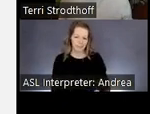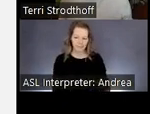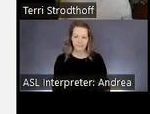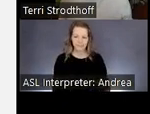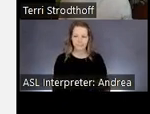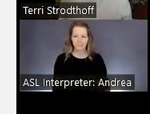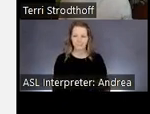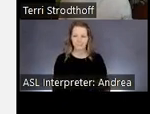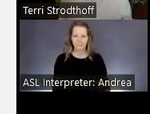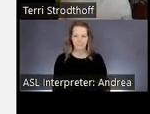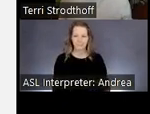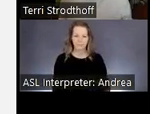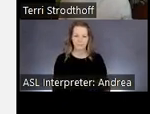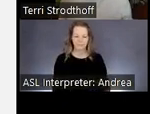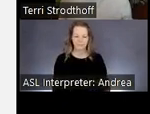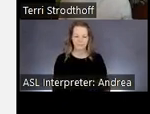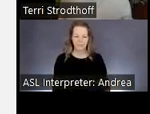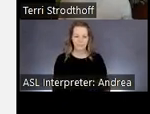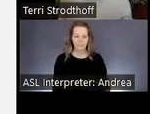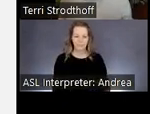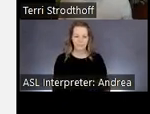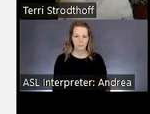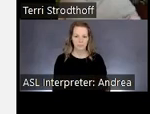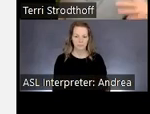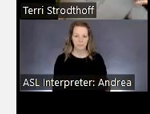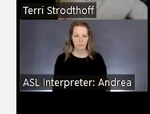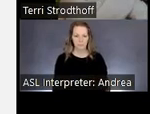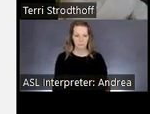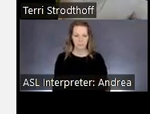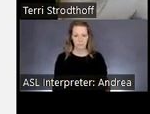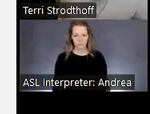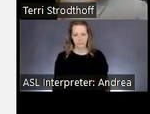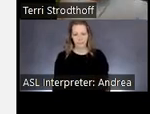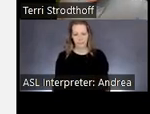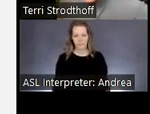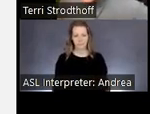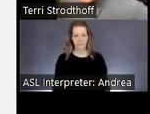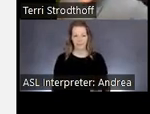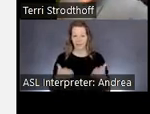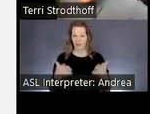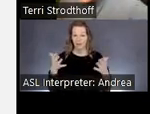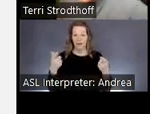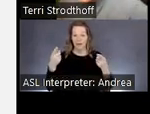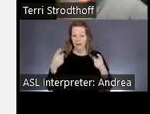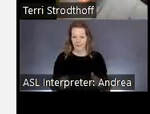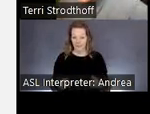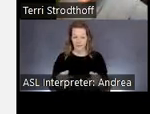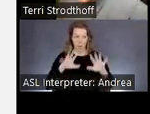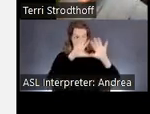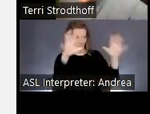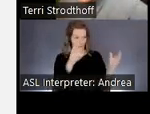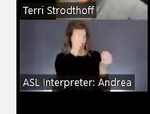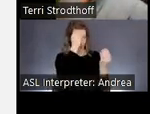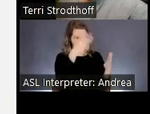that approach for dealing with our pain. And so what happens, how does this lead us to our understanding of what's going on